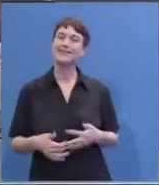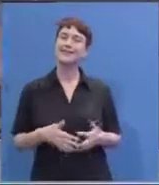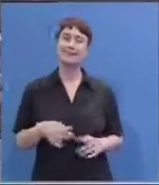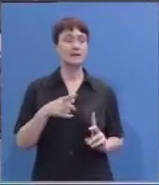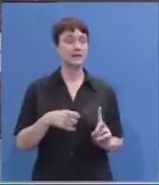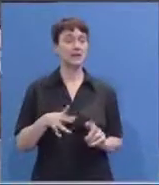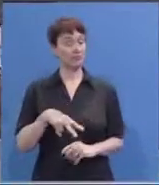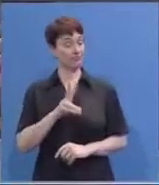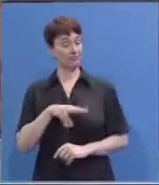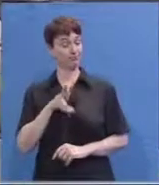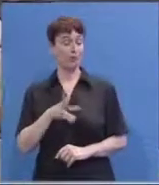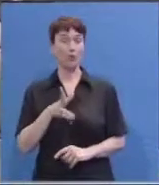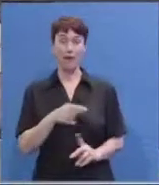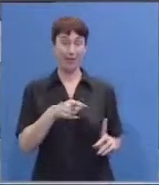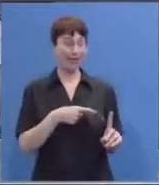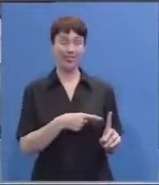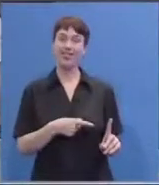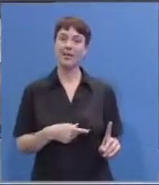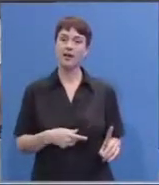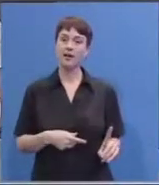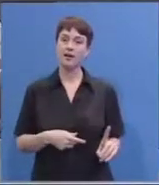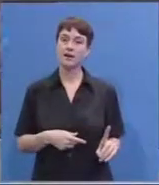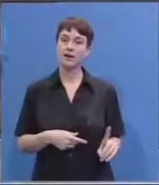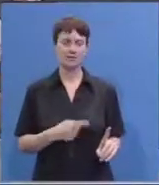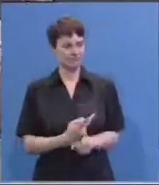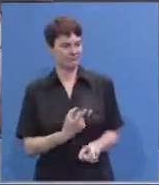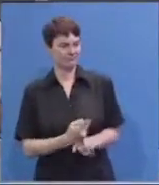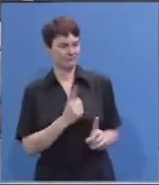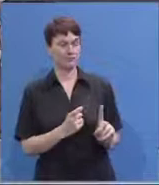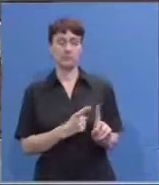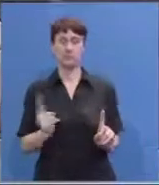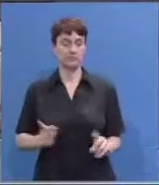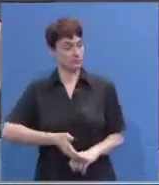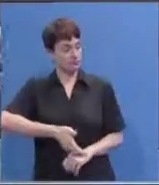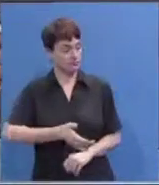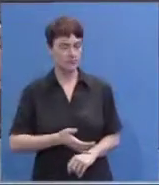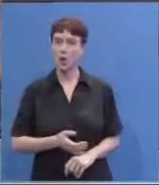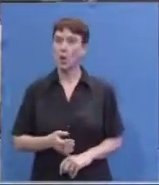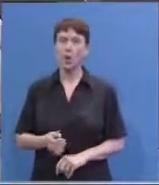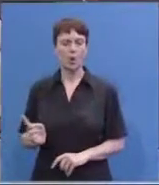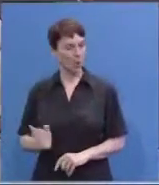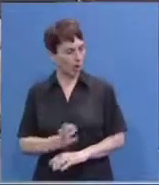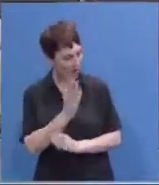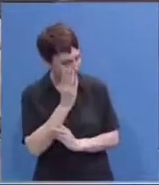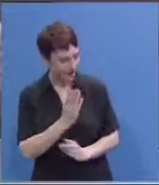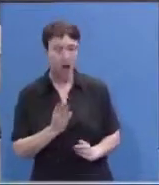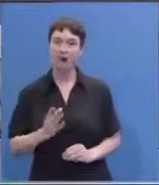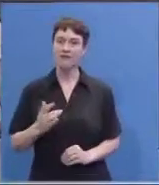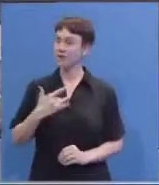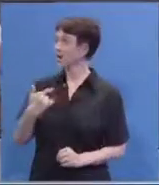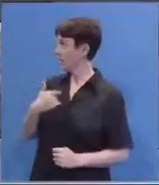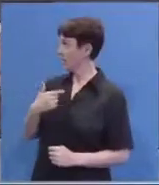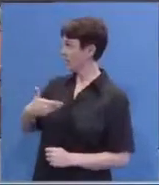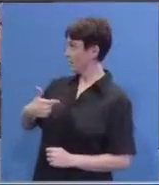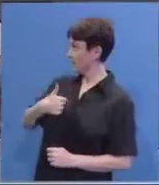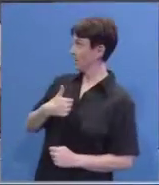society would look upon as an ordinary person, when they met Madiba, they were touched by the fact that he made them feel important. It